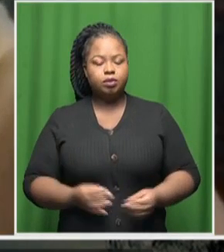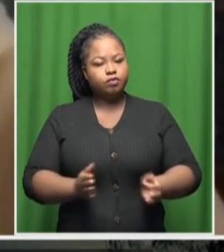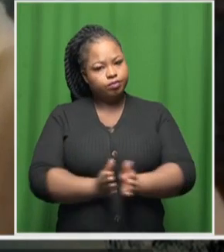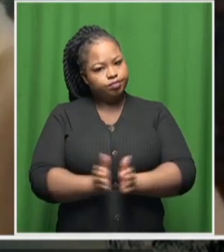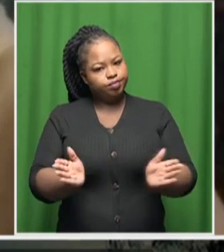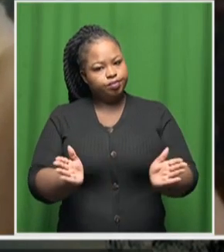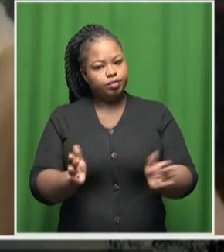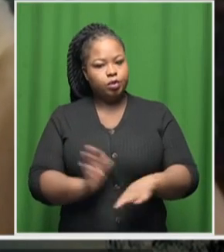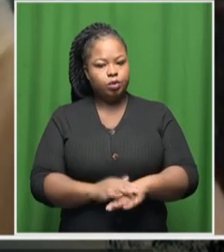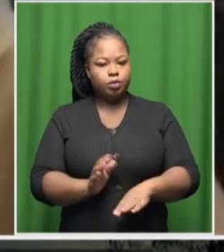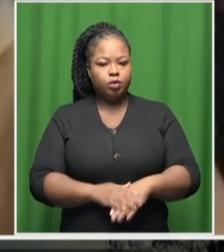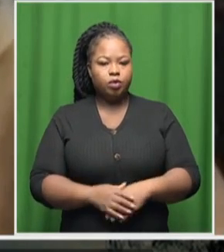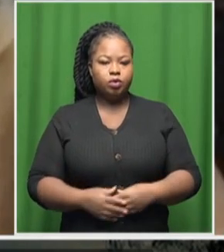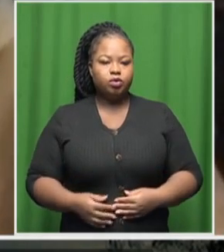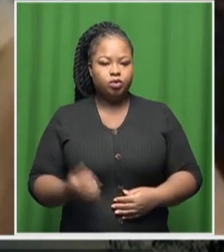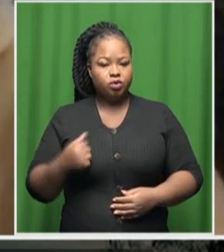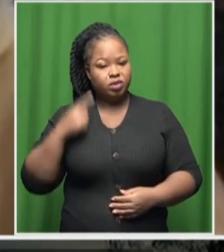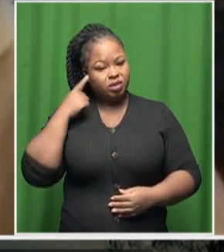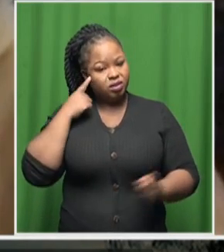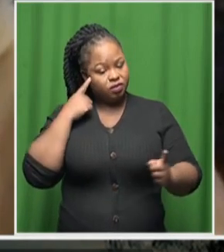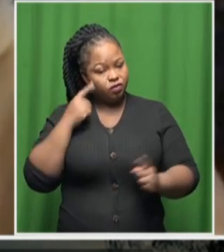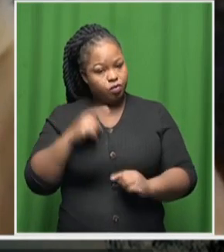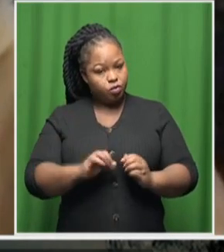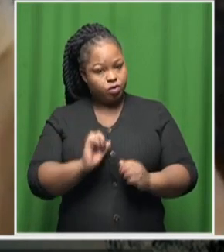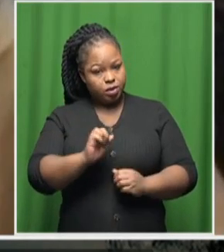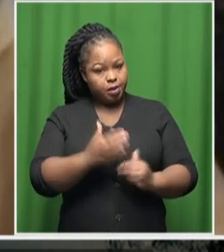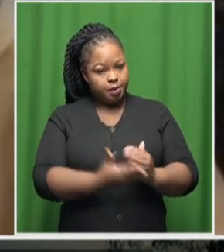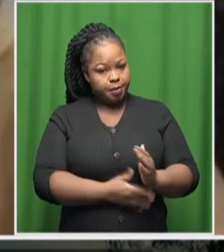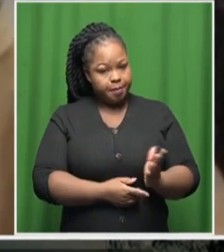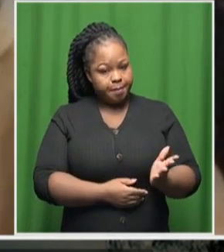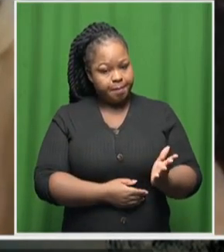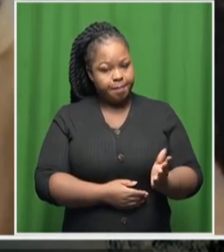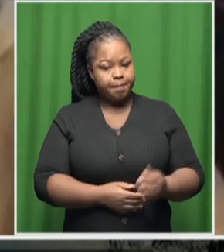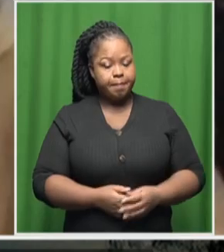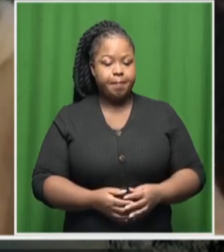as well, how adequate is that on your end?